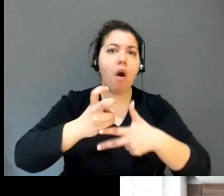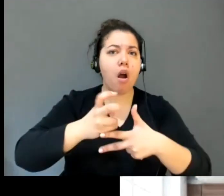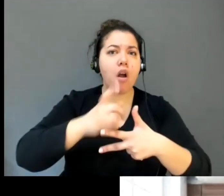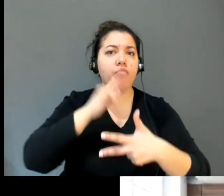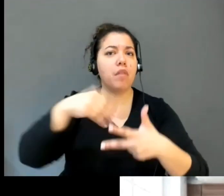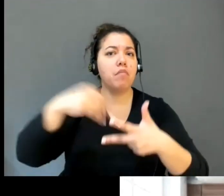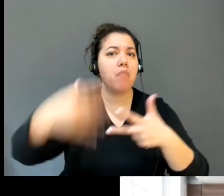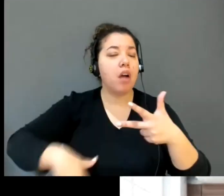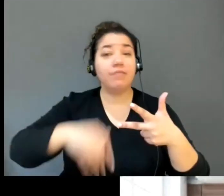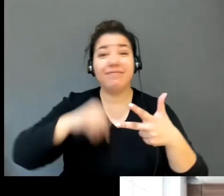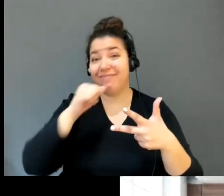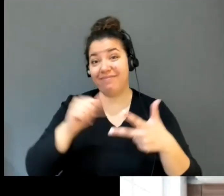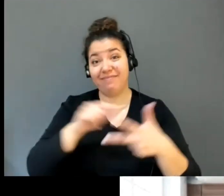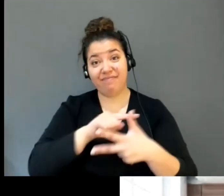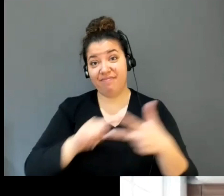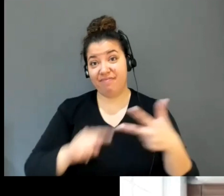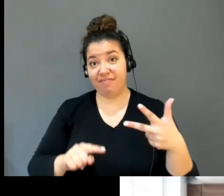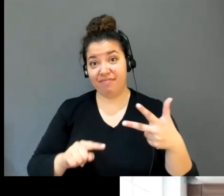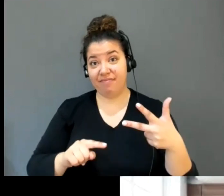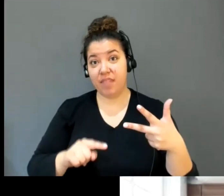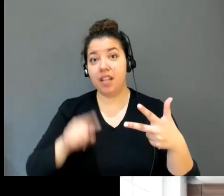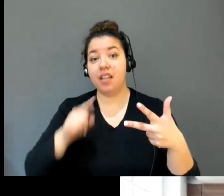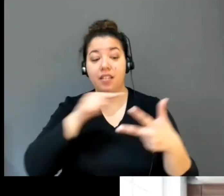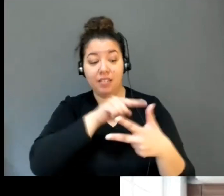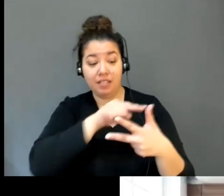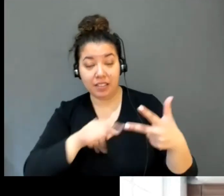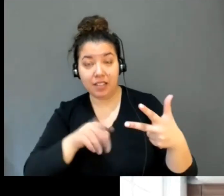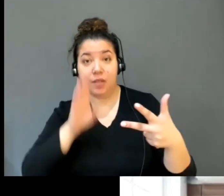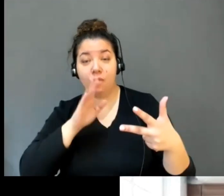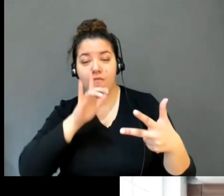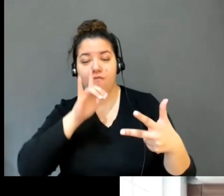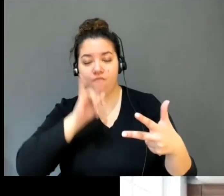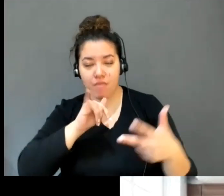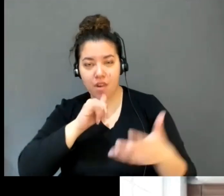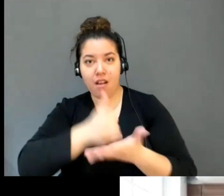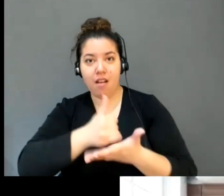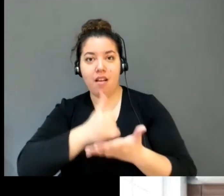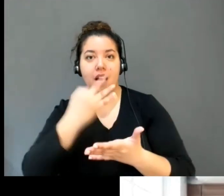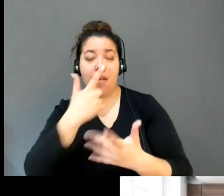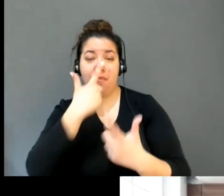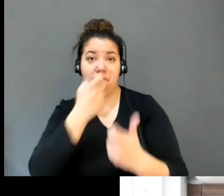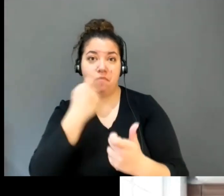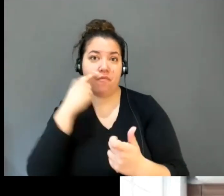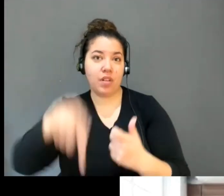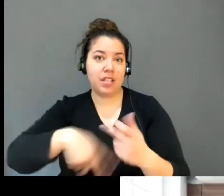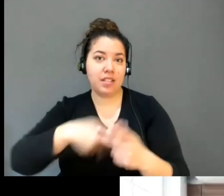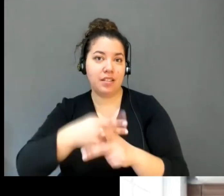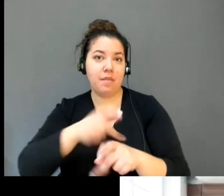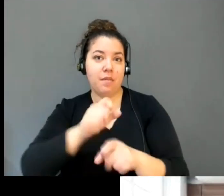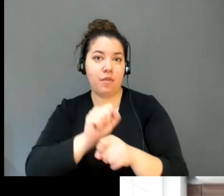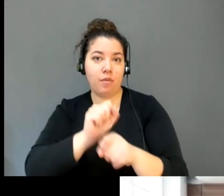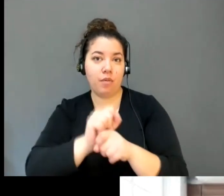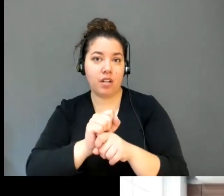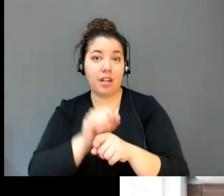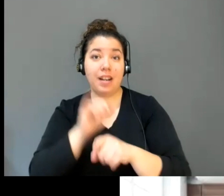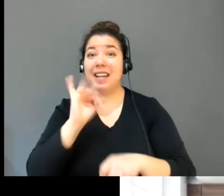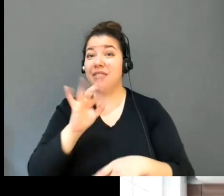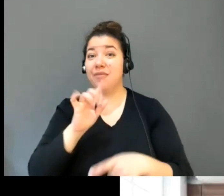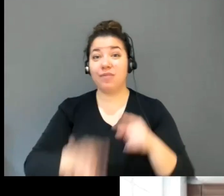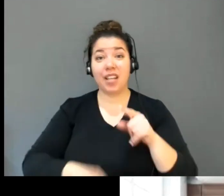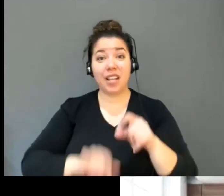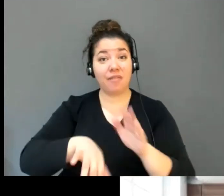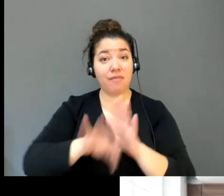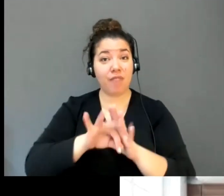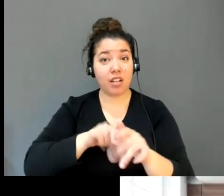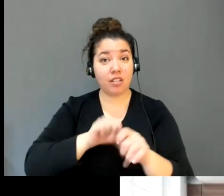be a tremendous leg up for someone who is trying to get into the industry to try to get that experience. If you can't find a job, get